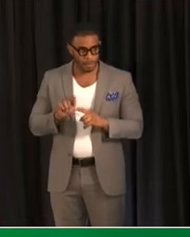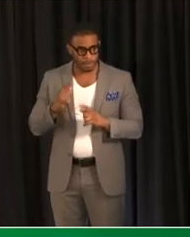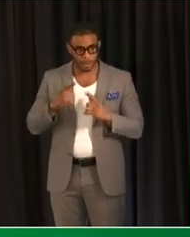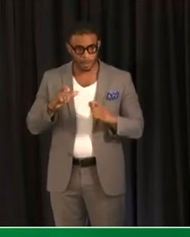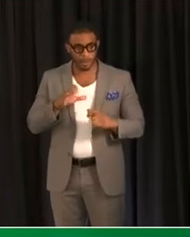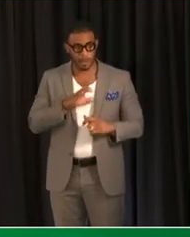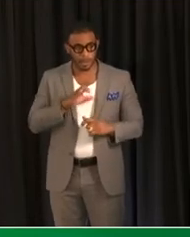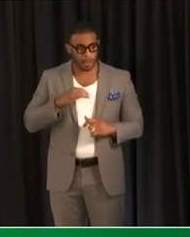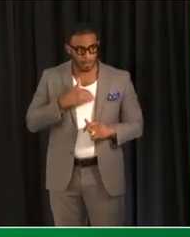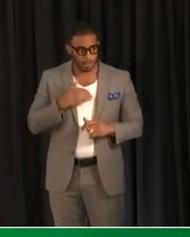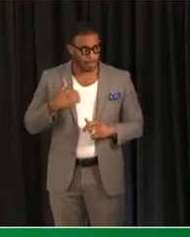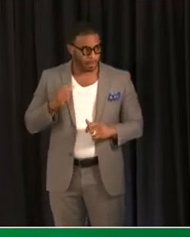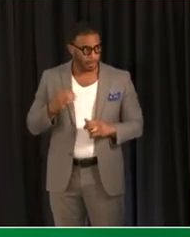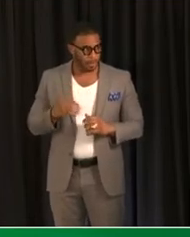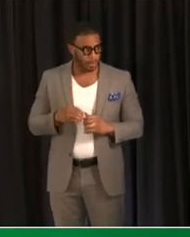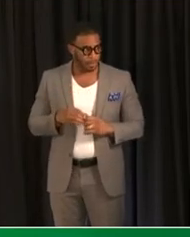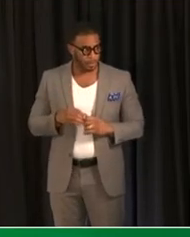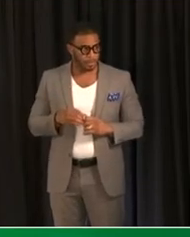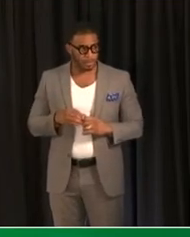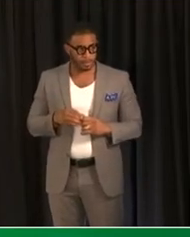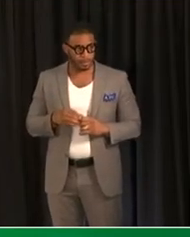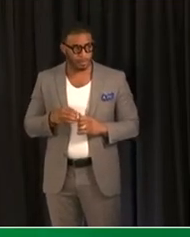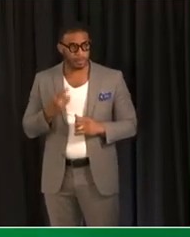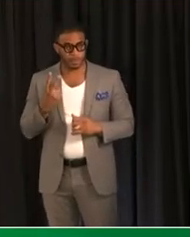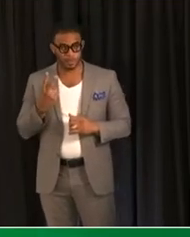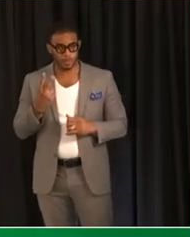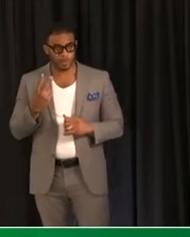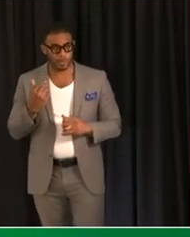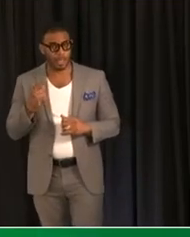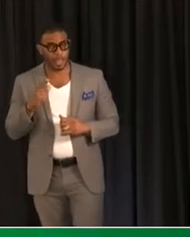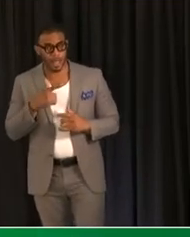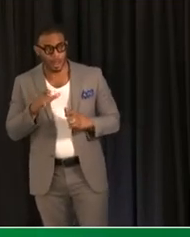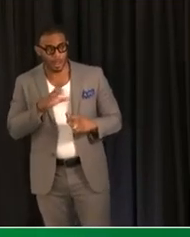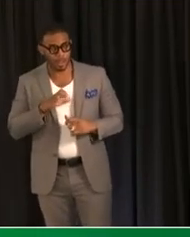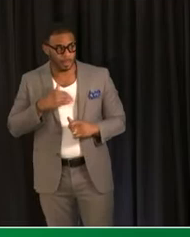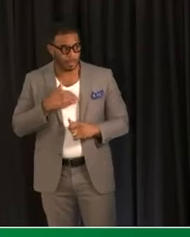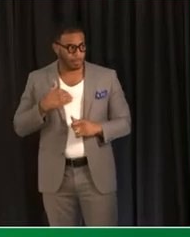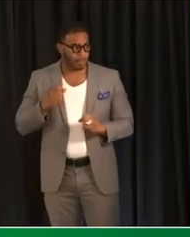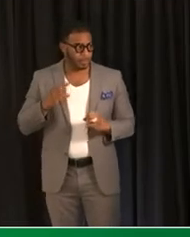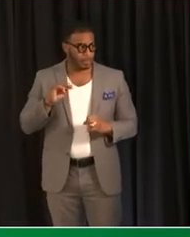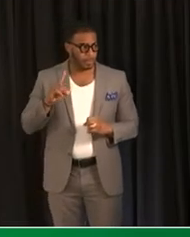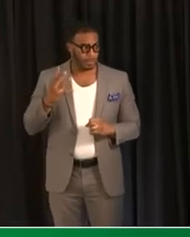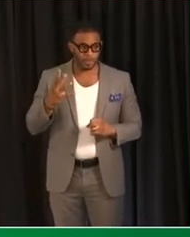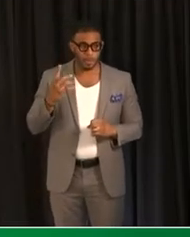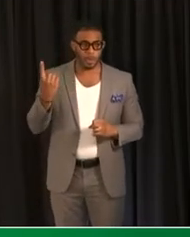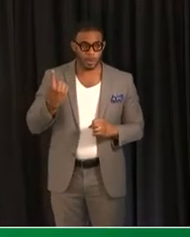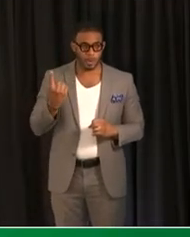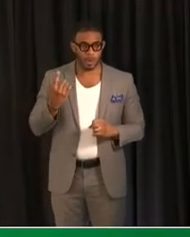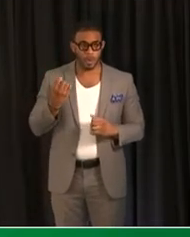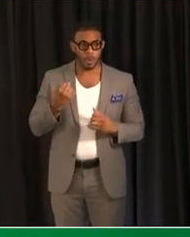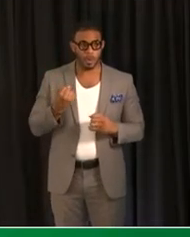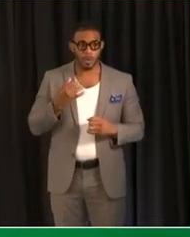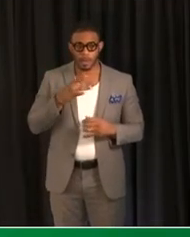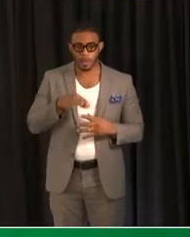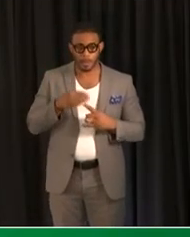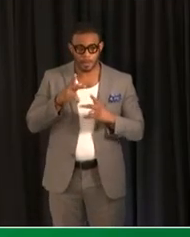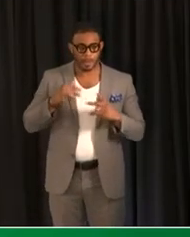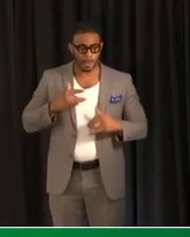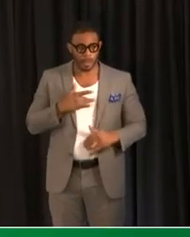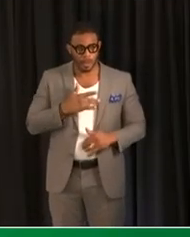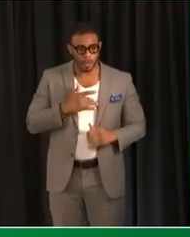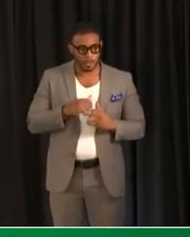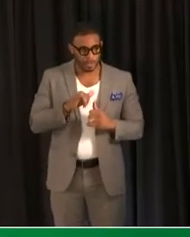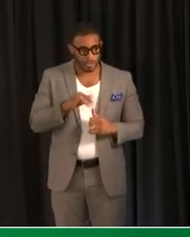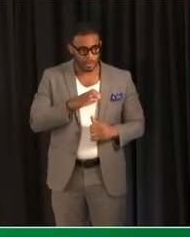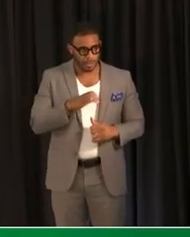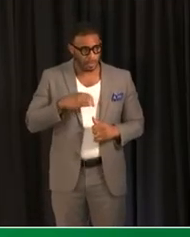an at-large council member. And so two at-large council members. And so Ward 4 always holds a special place in our heart.